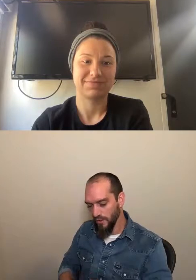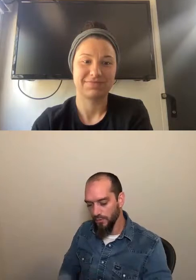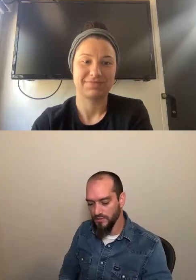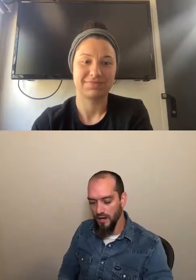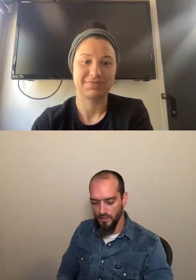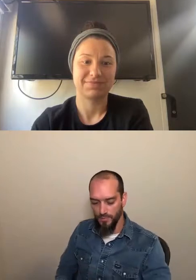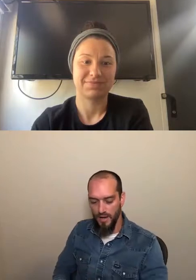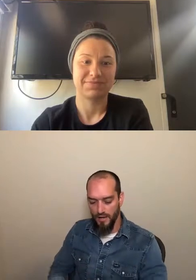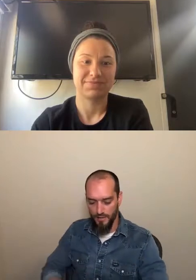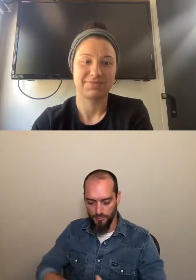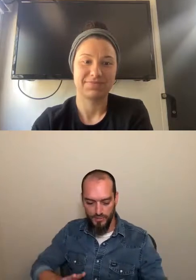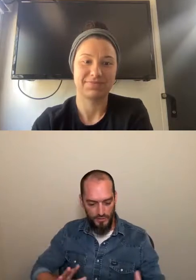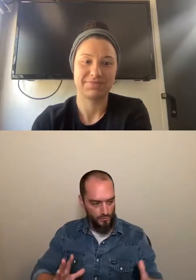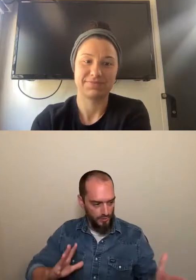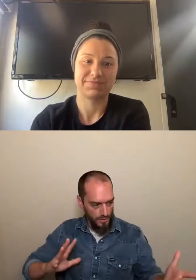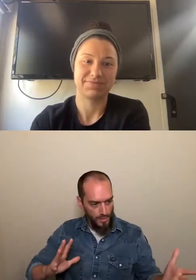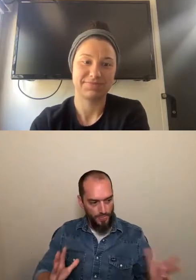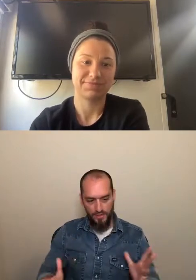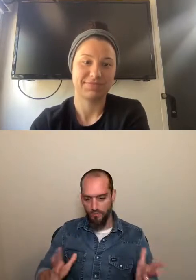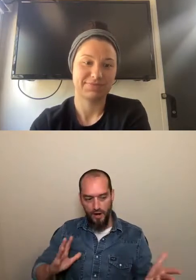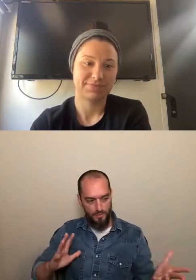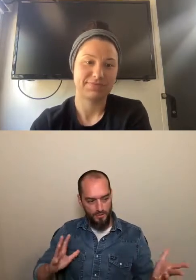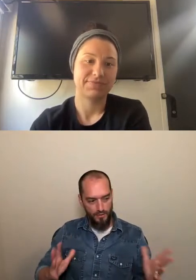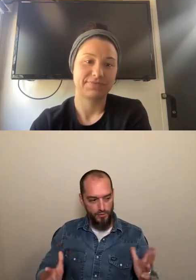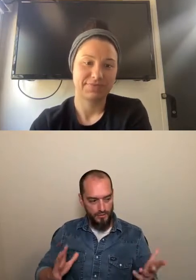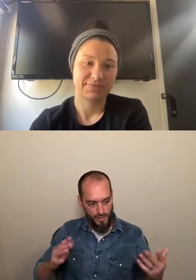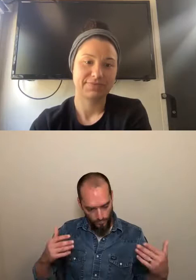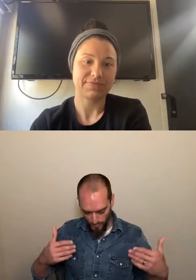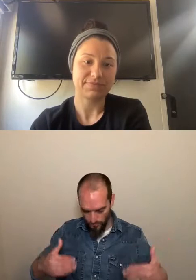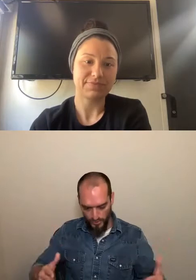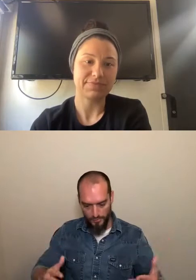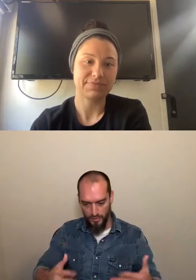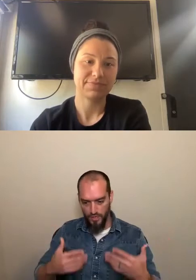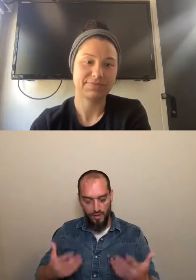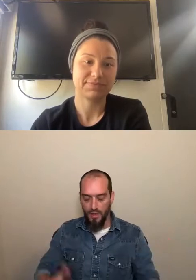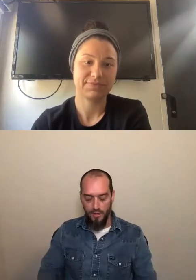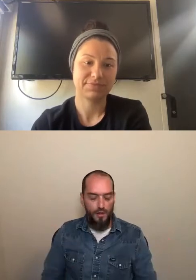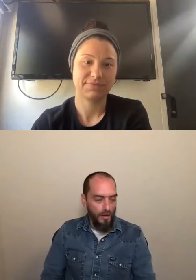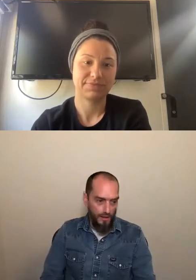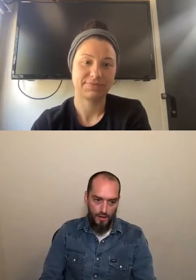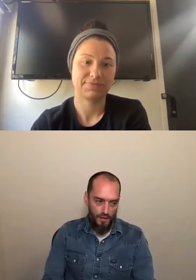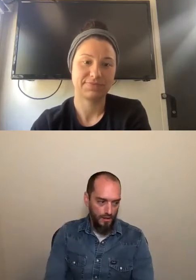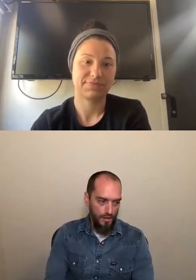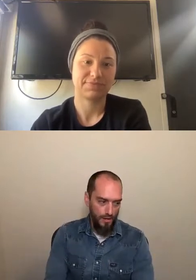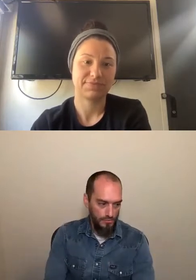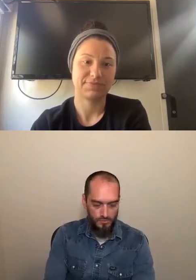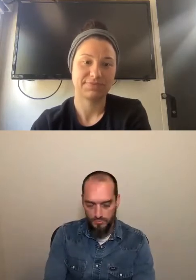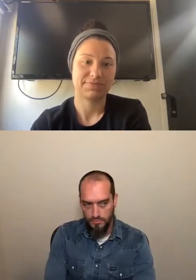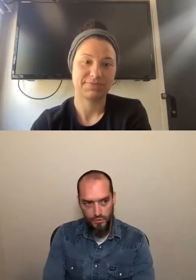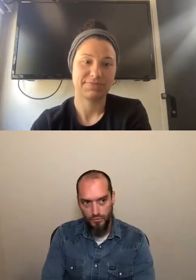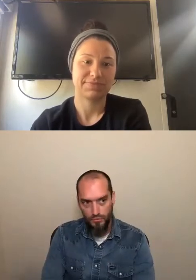when a home is occupied, and I'm dealing with the environment in real time with the family there,